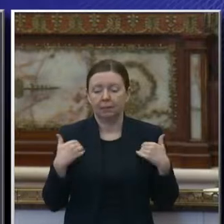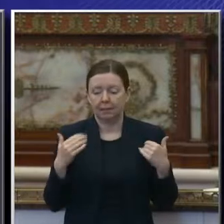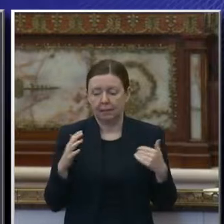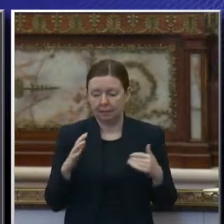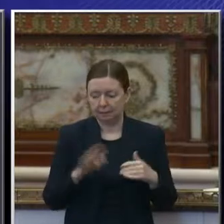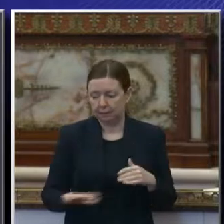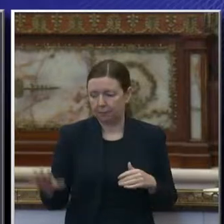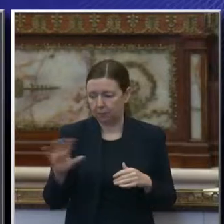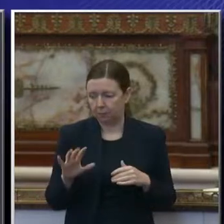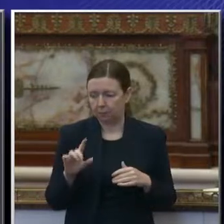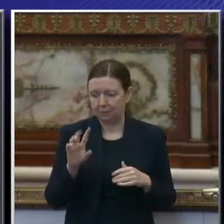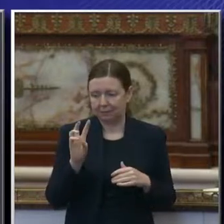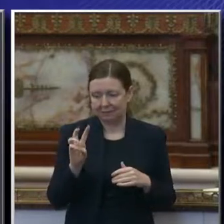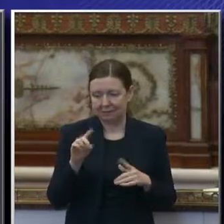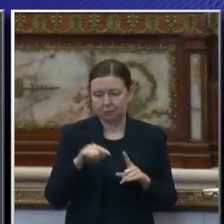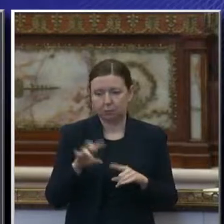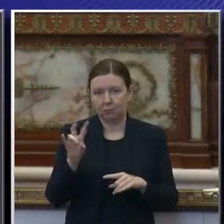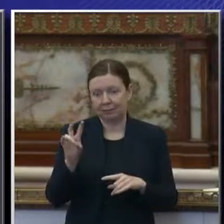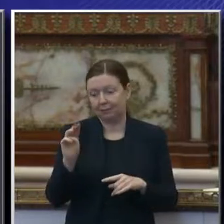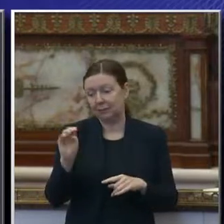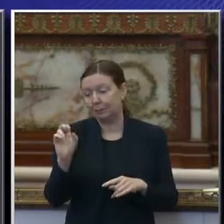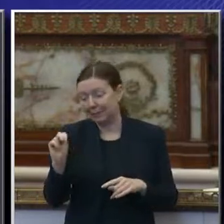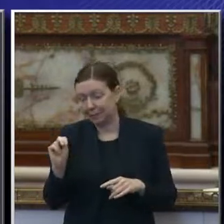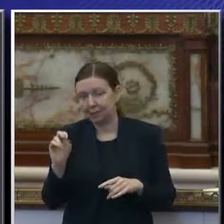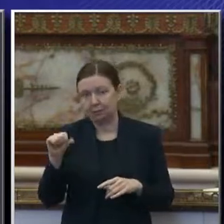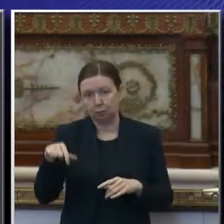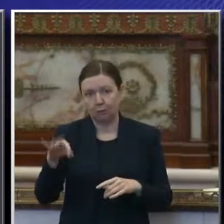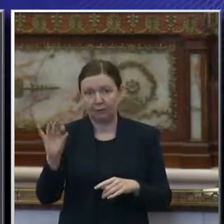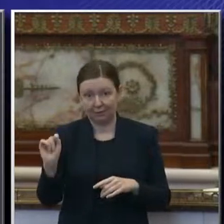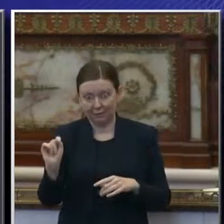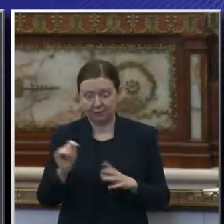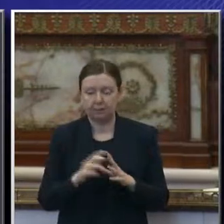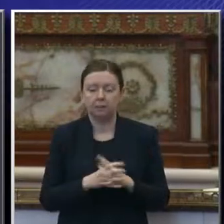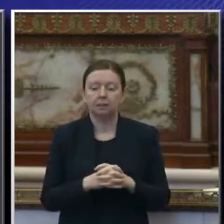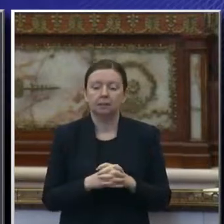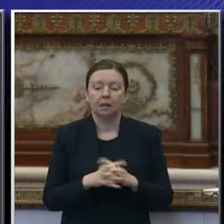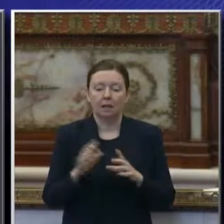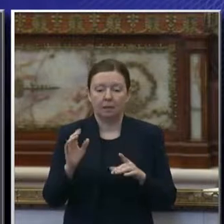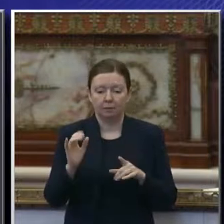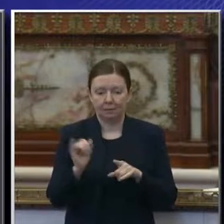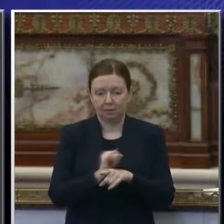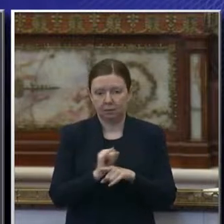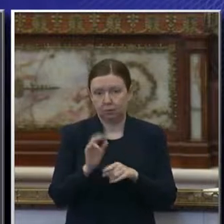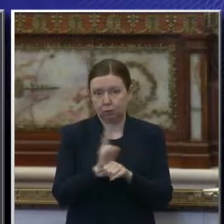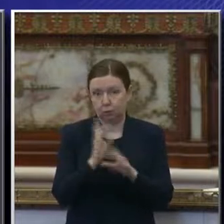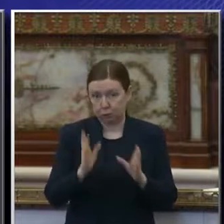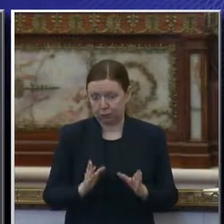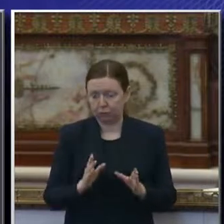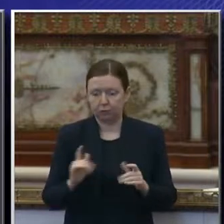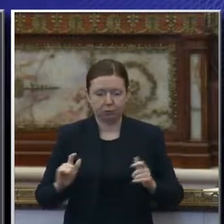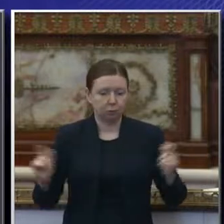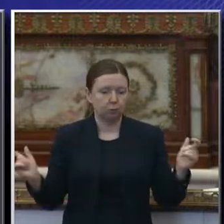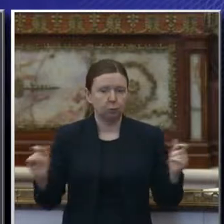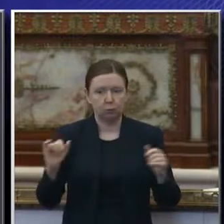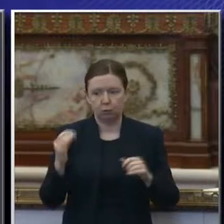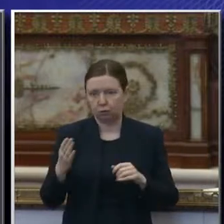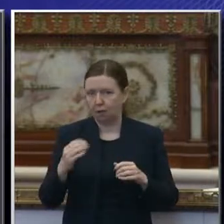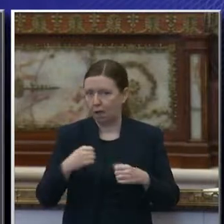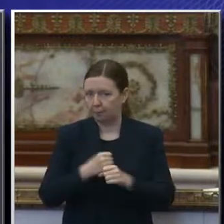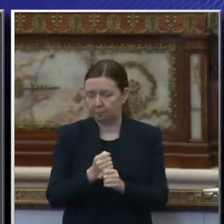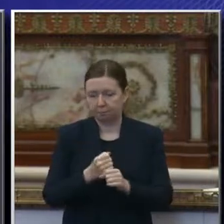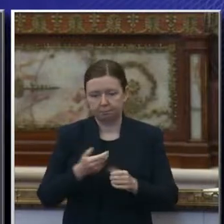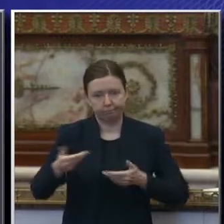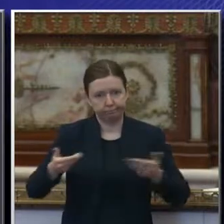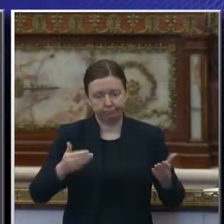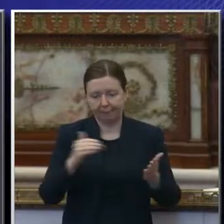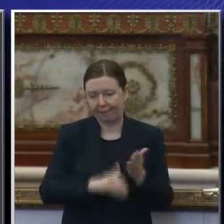I want to say, 6 to 7 million square feet of industrial users, and has been a huge job generator, you